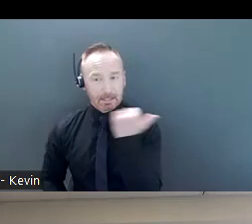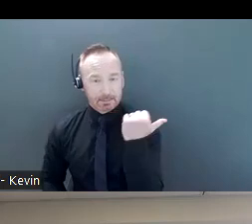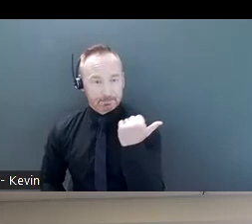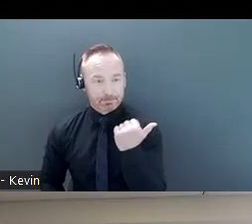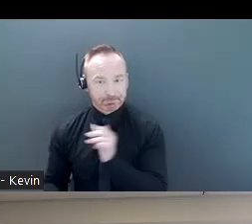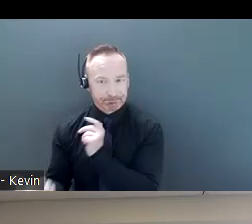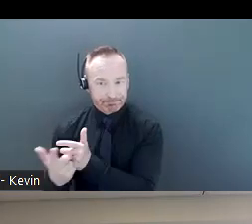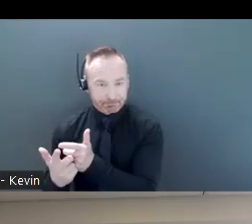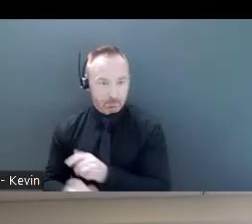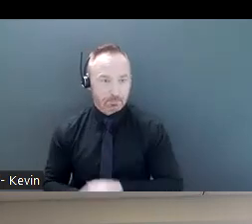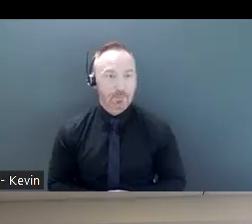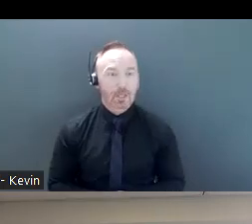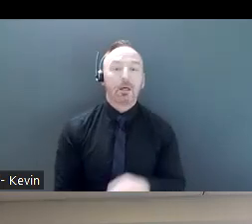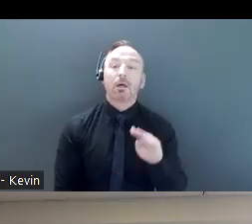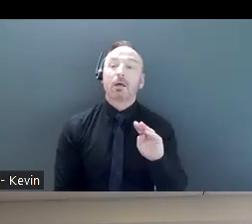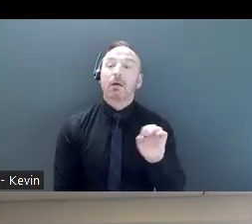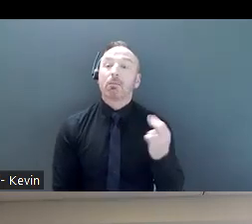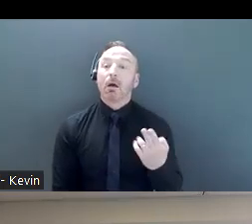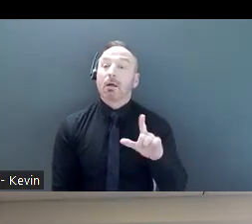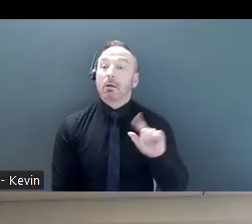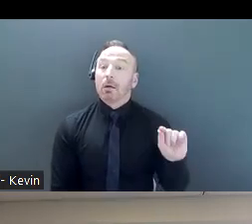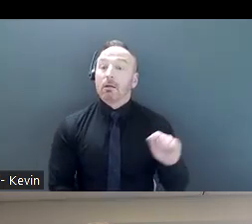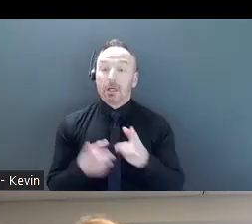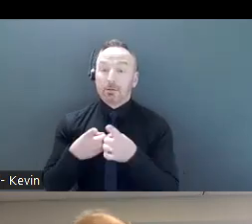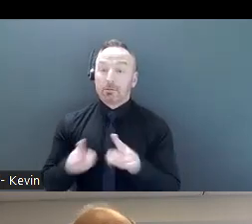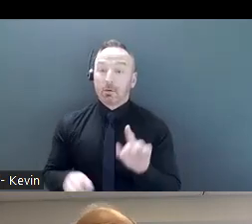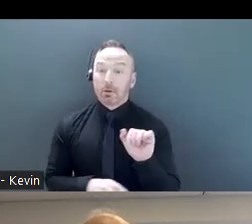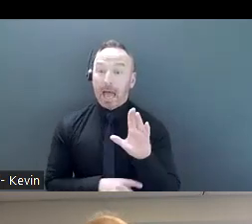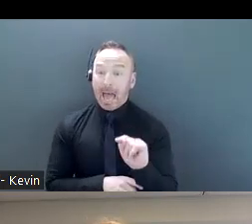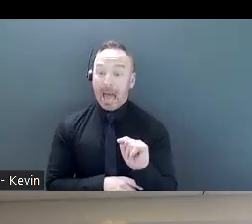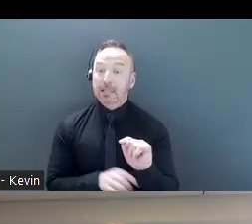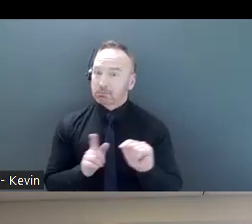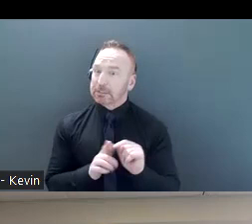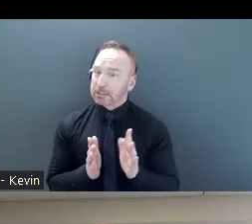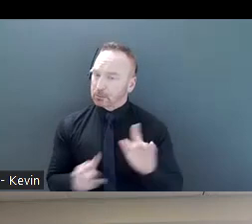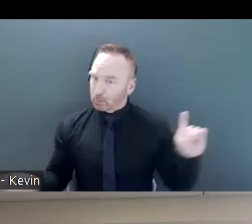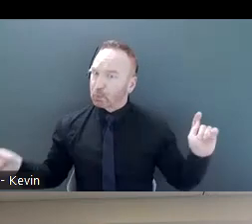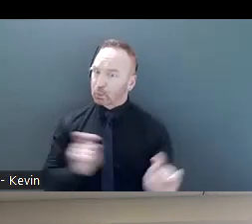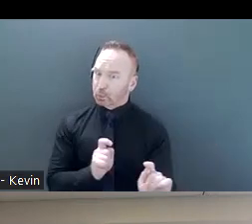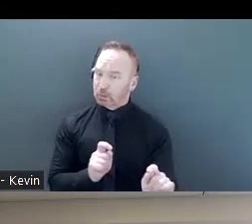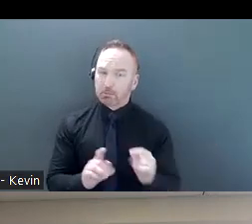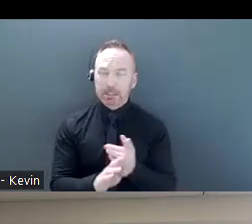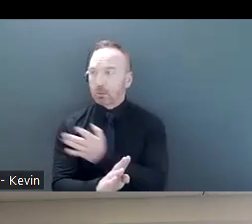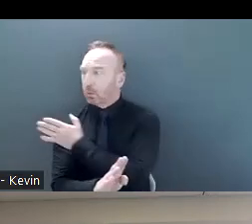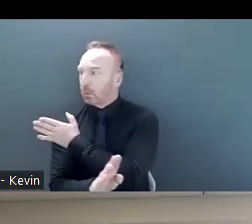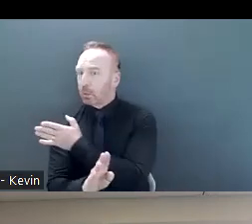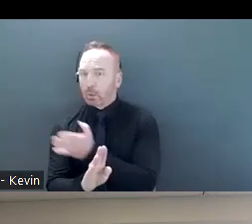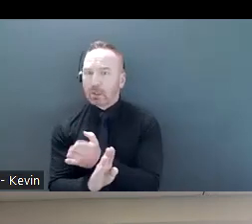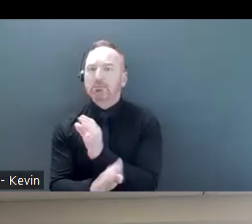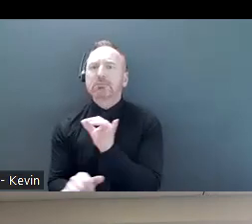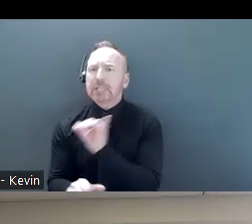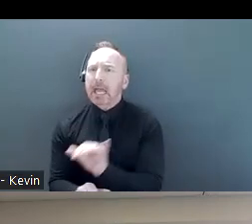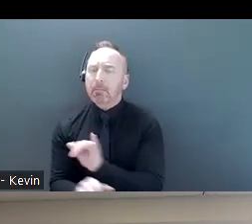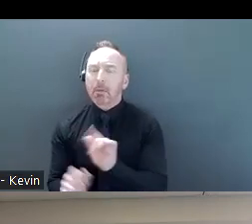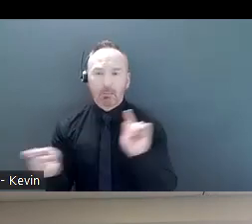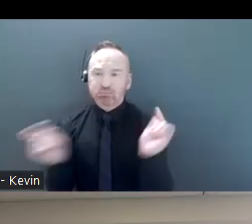of 2020, the Divorce Act had some significant amendments, first ones in a long time, and they actually created